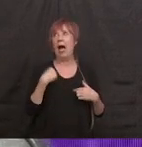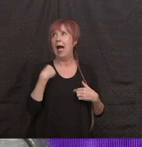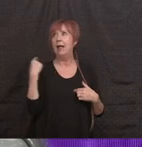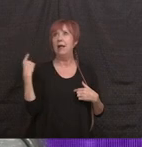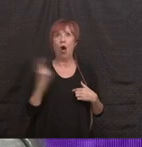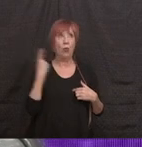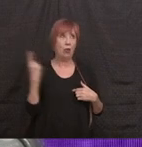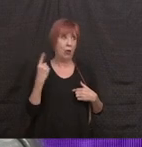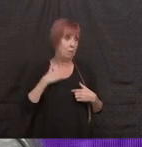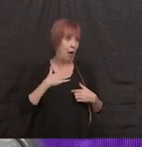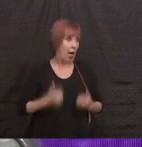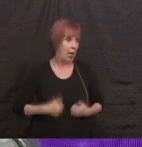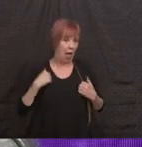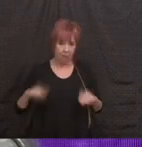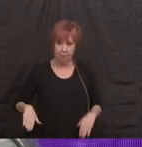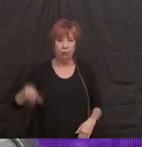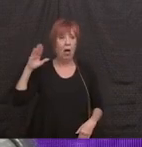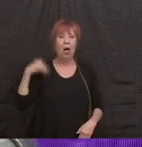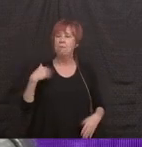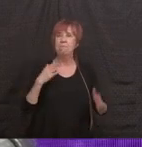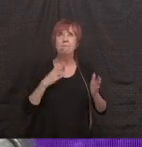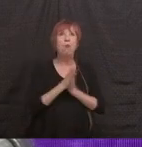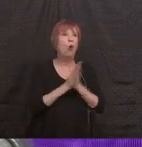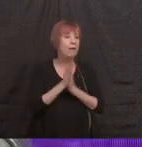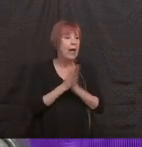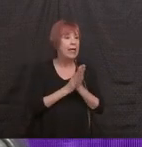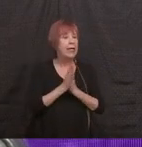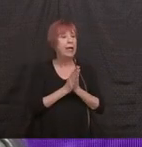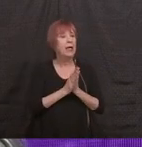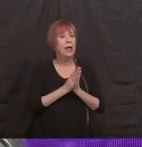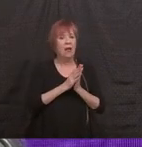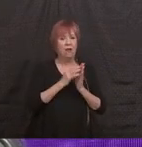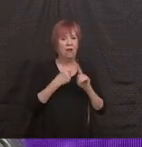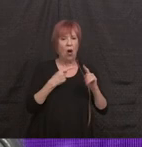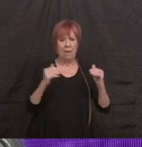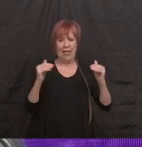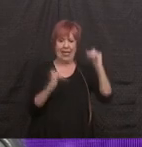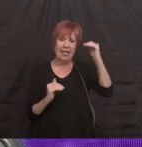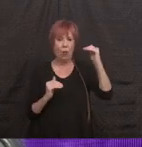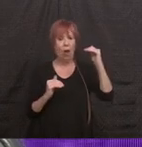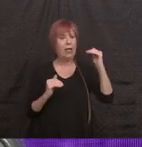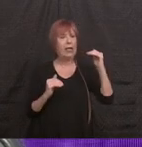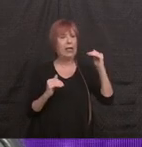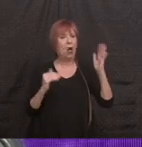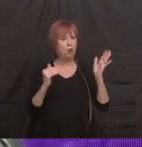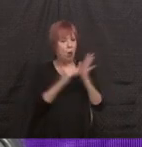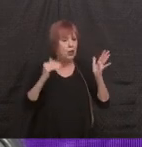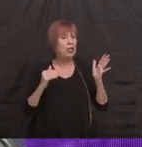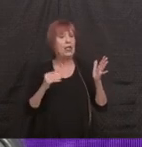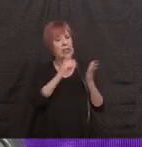Always in my life, I was always very motivated by inequality, prejudice,